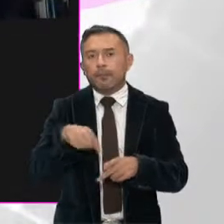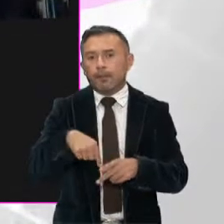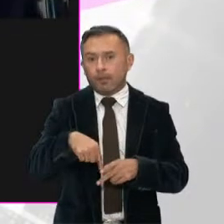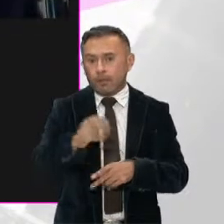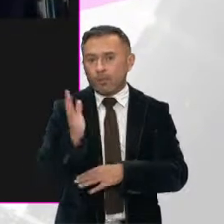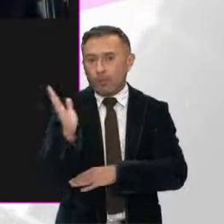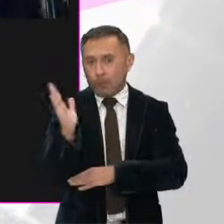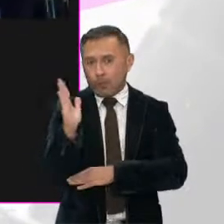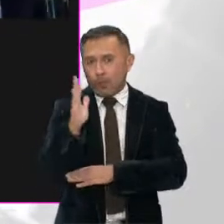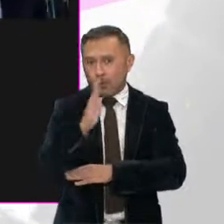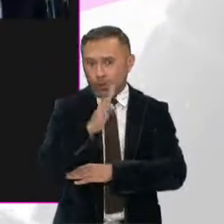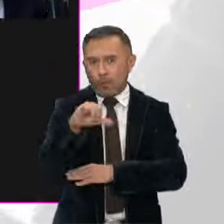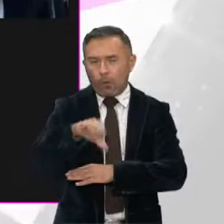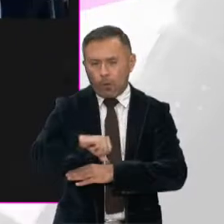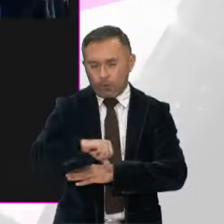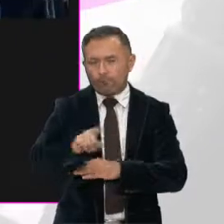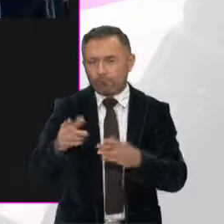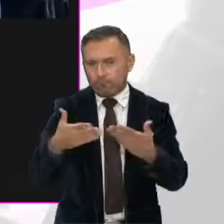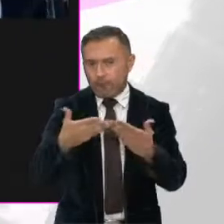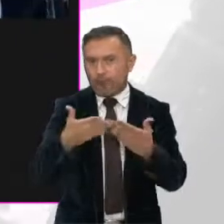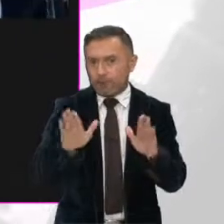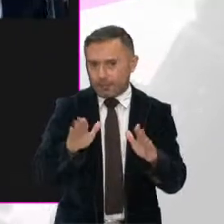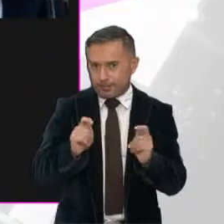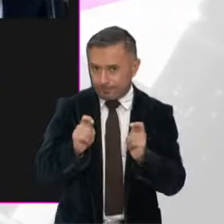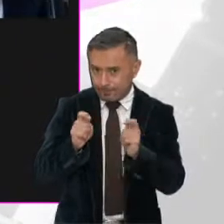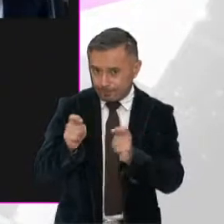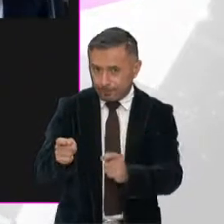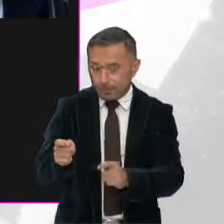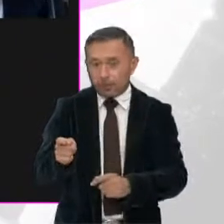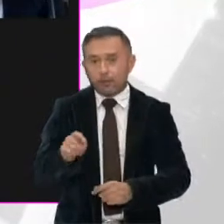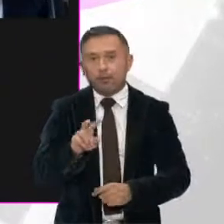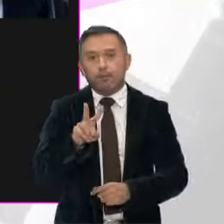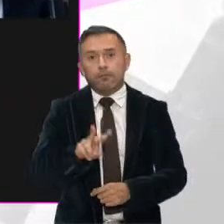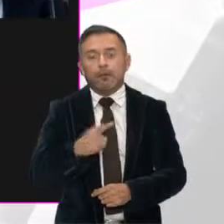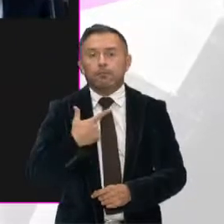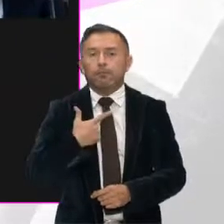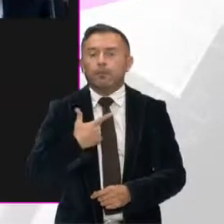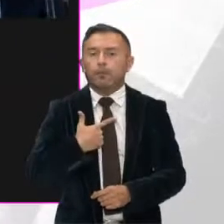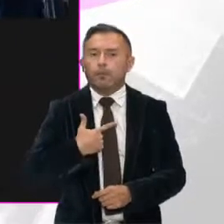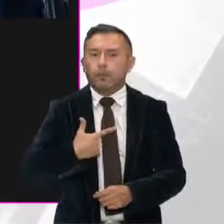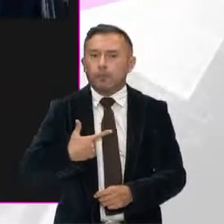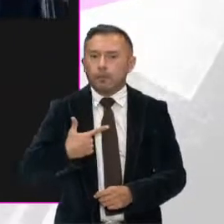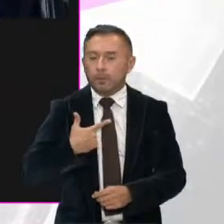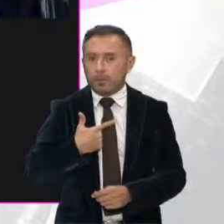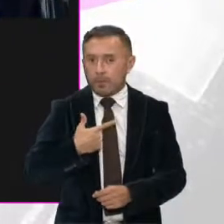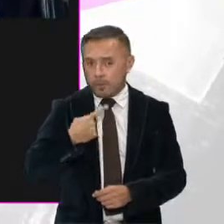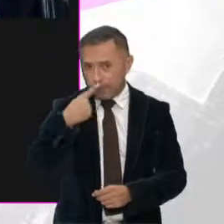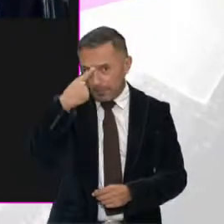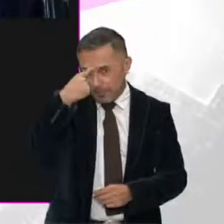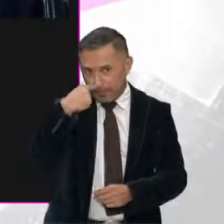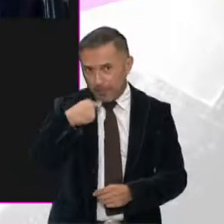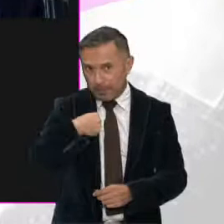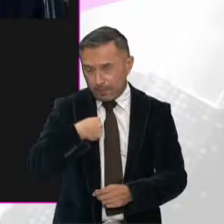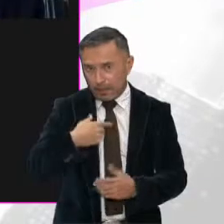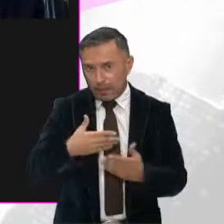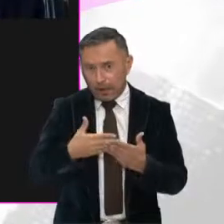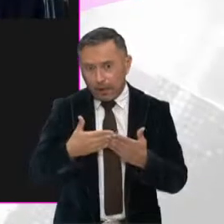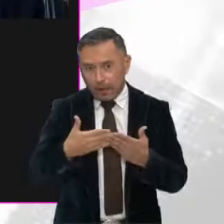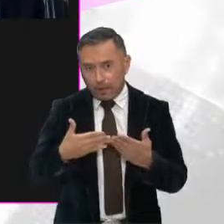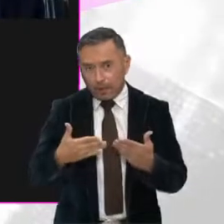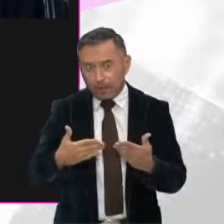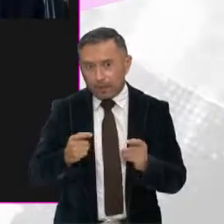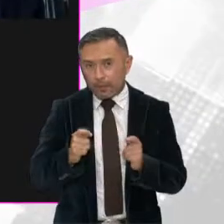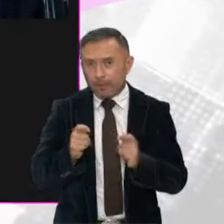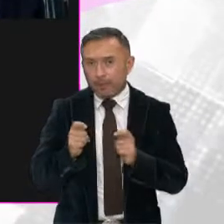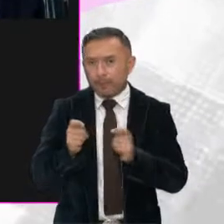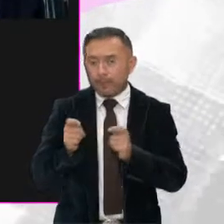open this meeting today. So it is a pleasure for me to